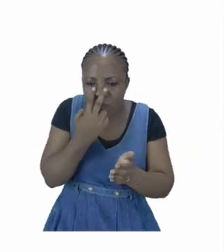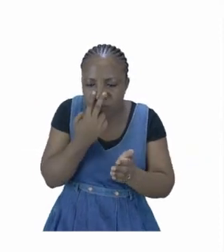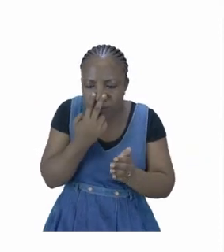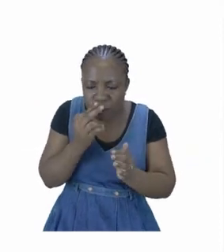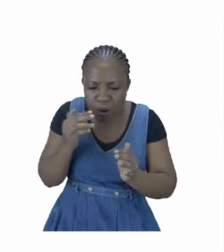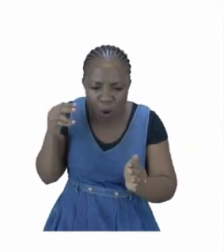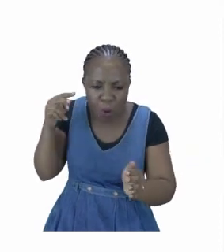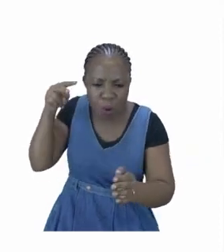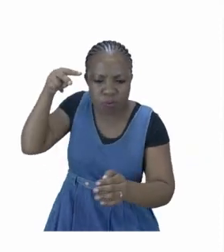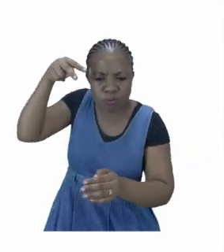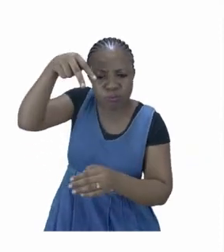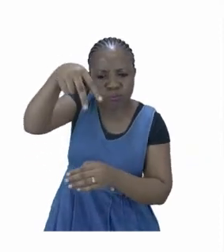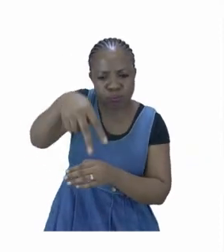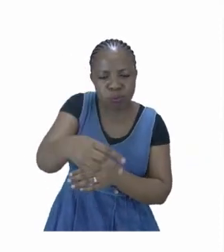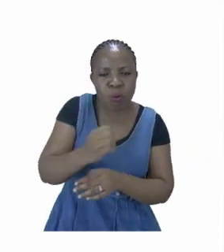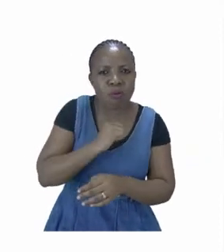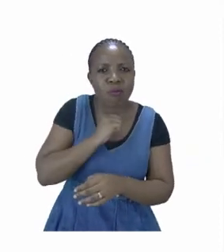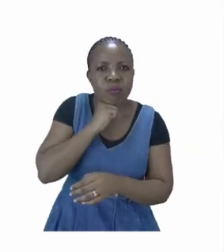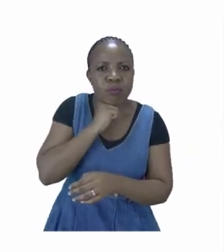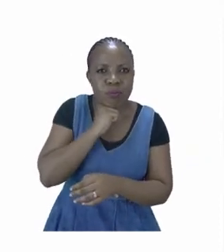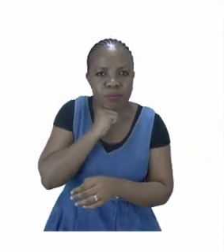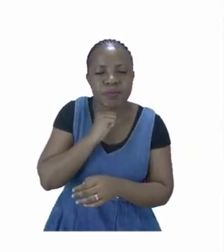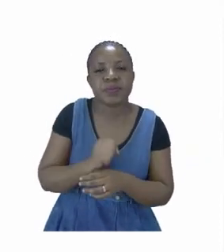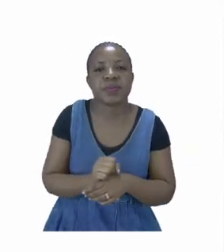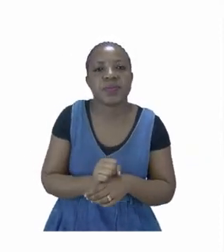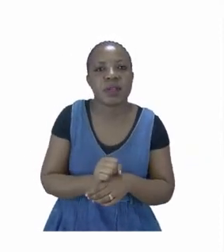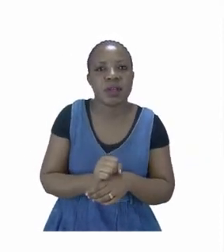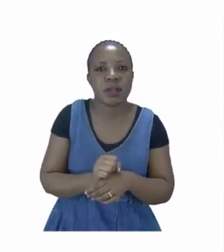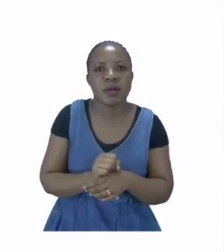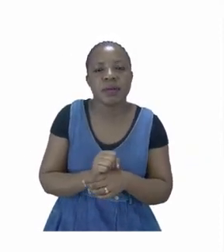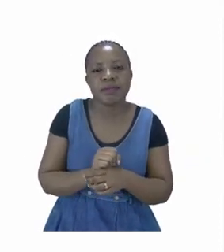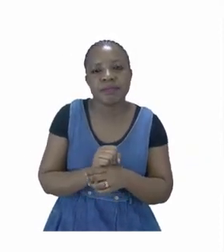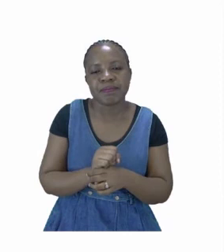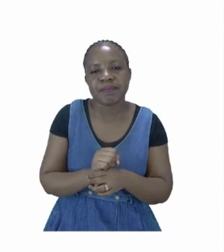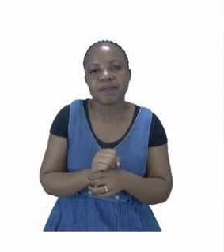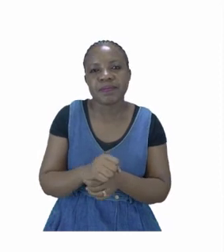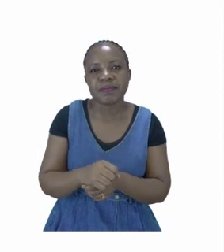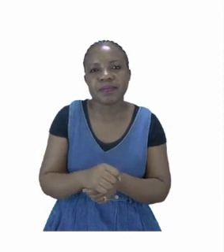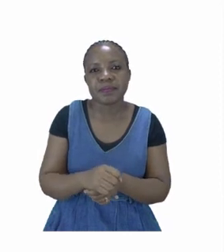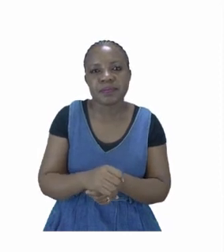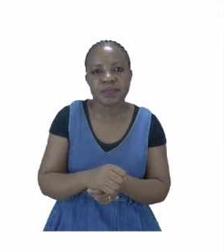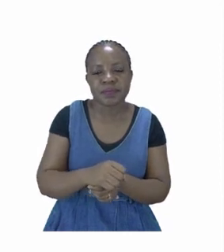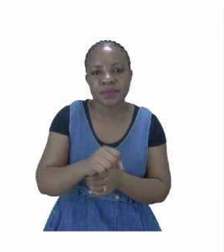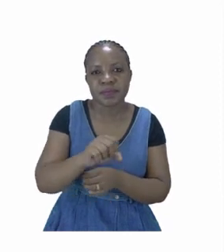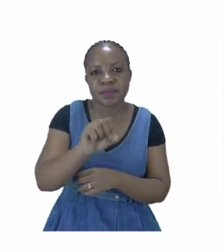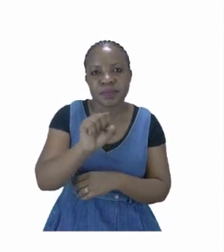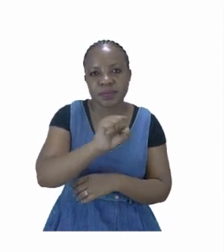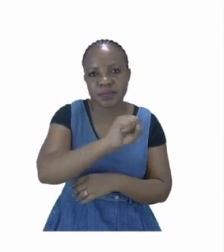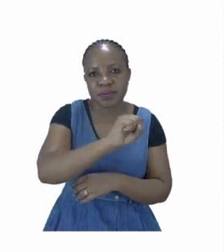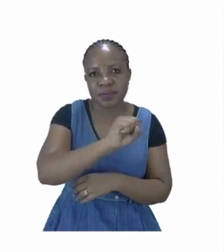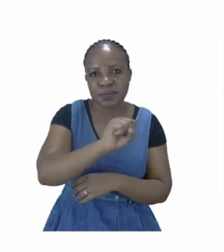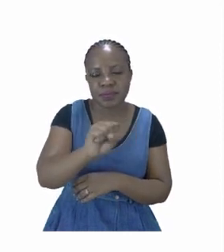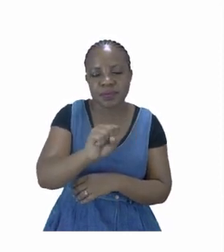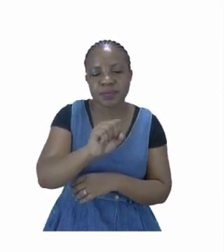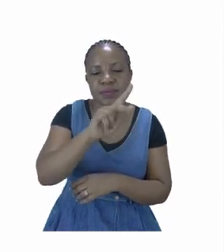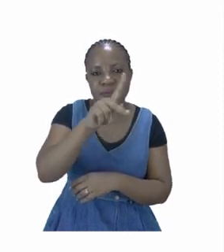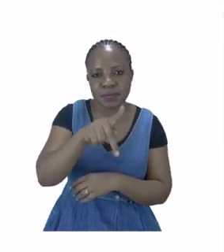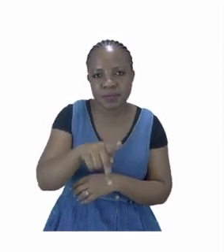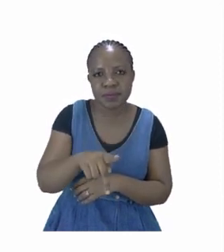pool. Splash. And then we have the word